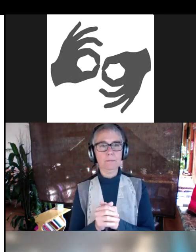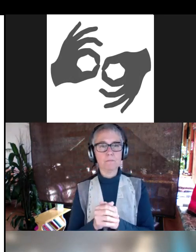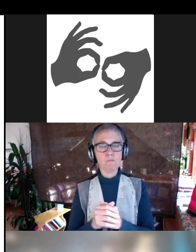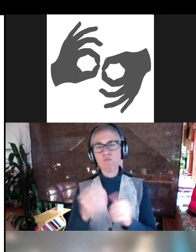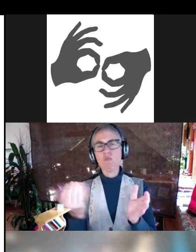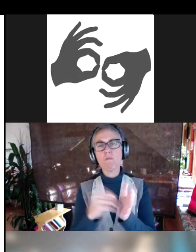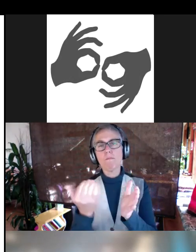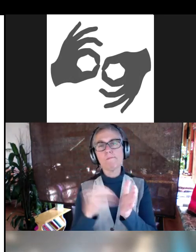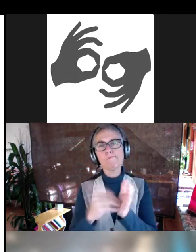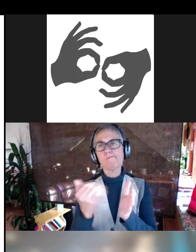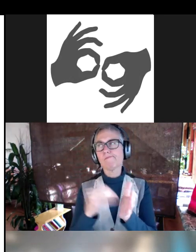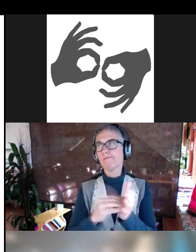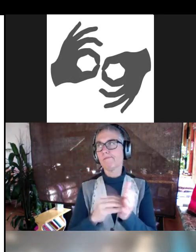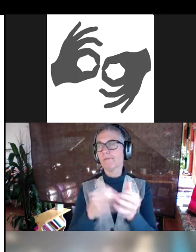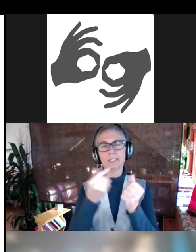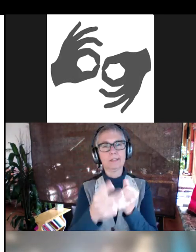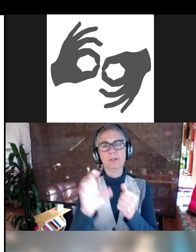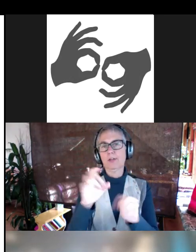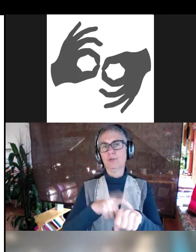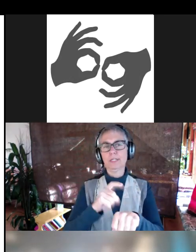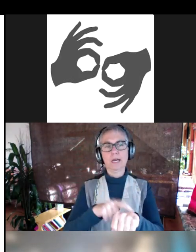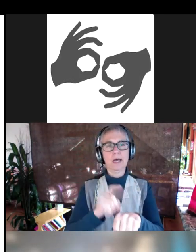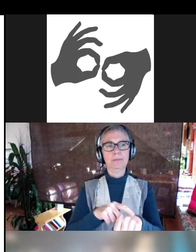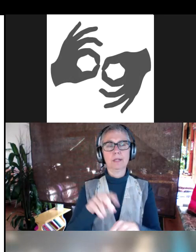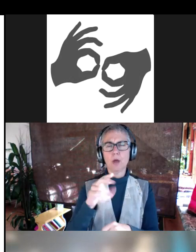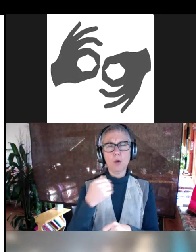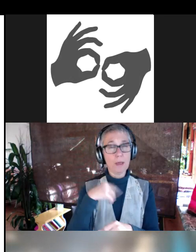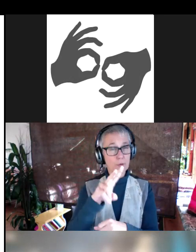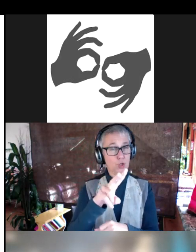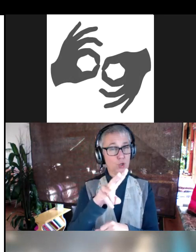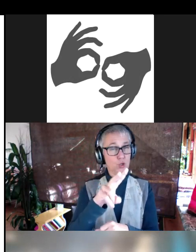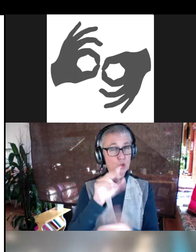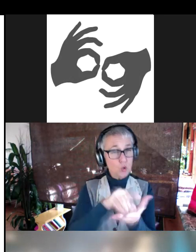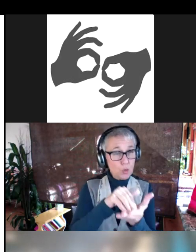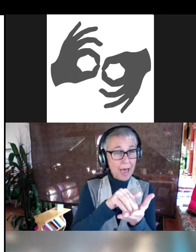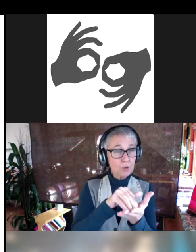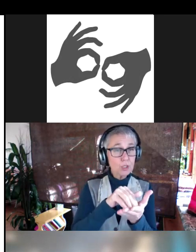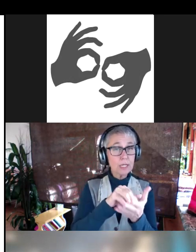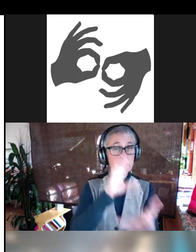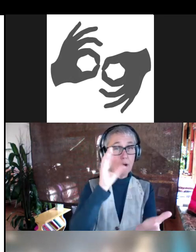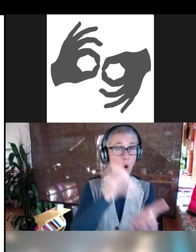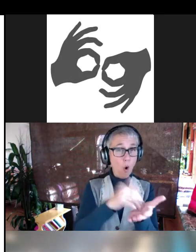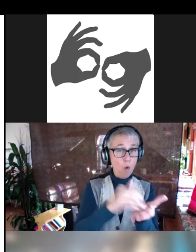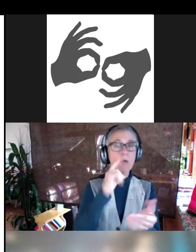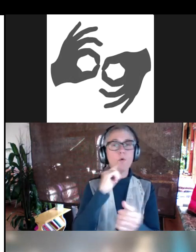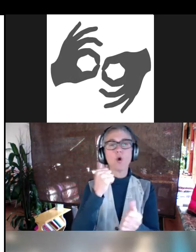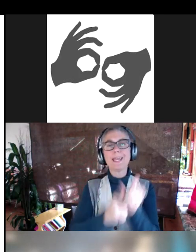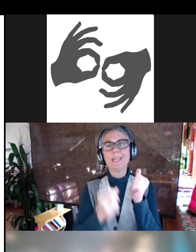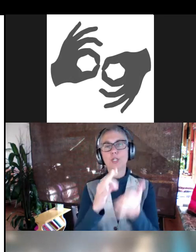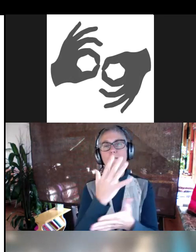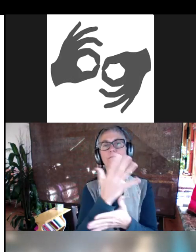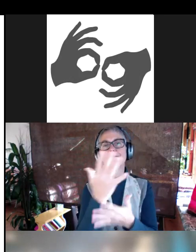fact, it's 2,000 total simulations per condition. So there are 5 conditions, so we have 10,000 total simulations represented in each of these